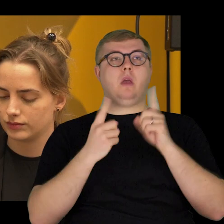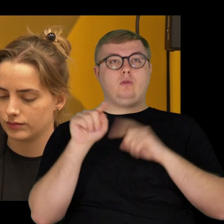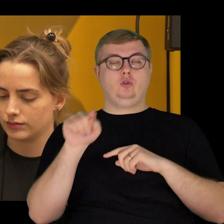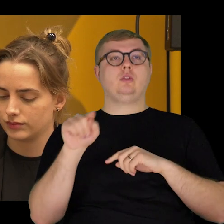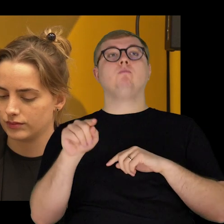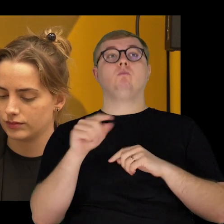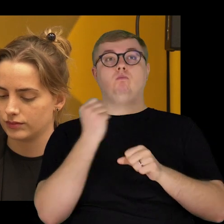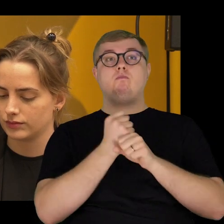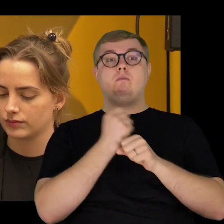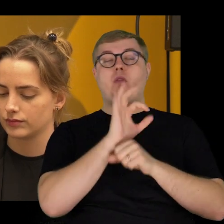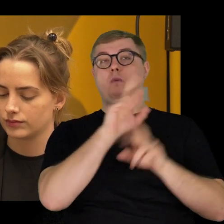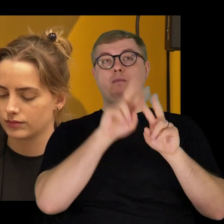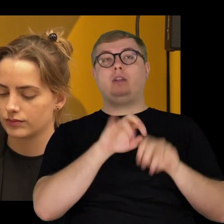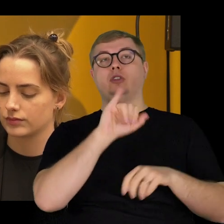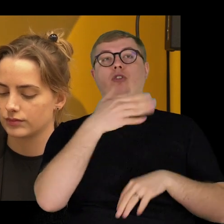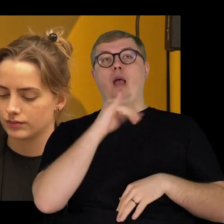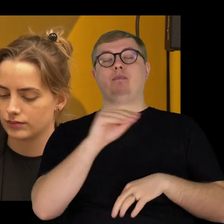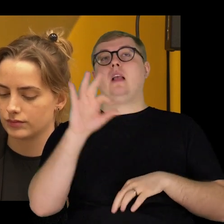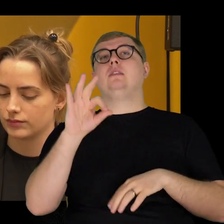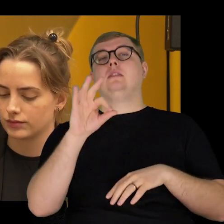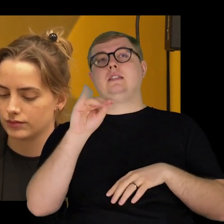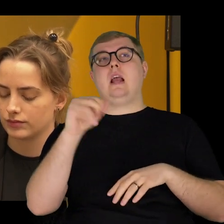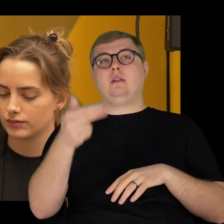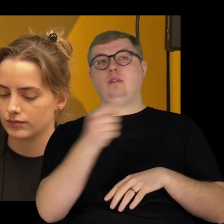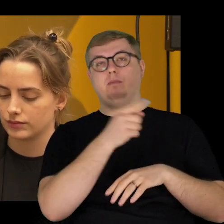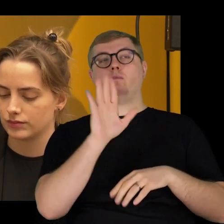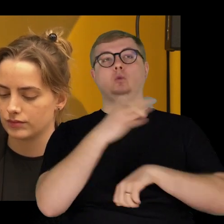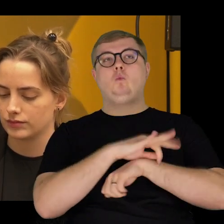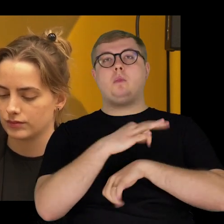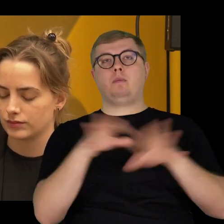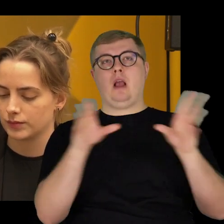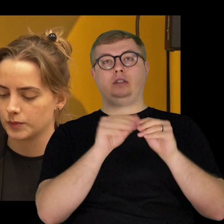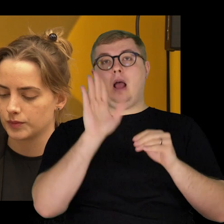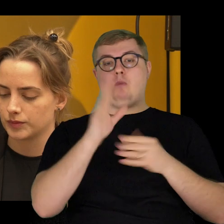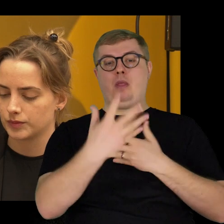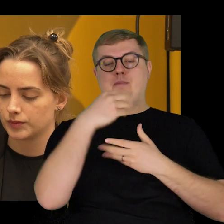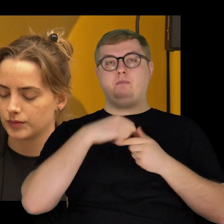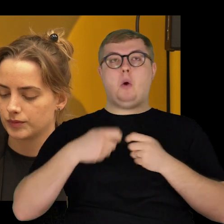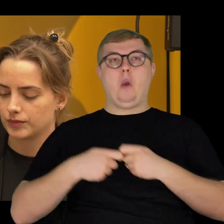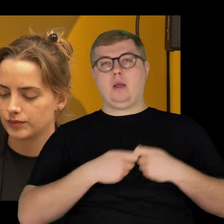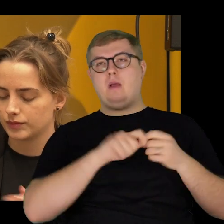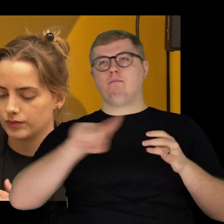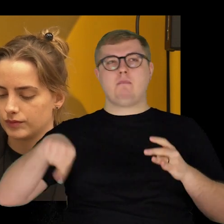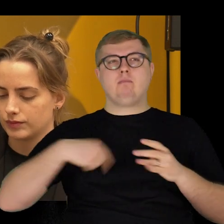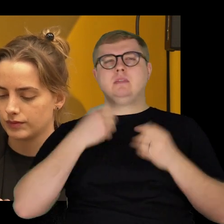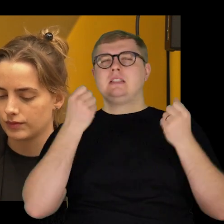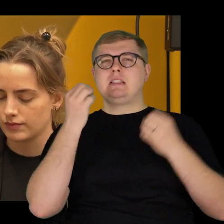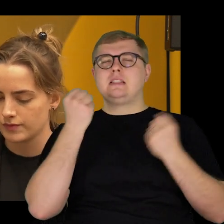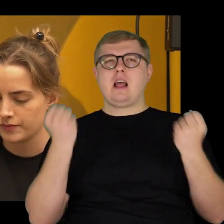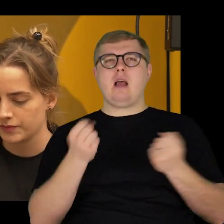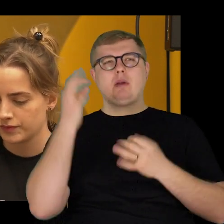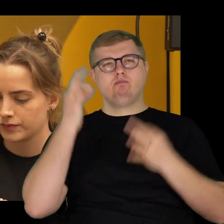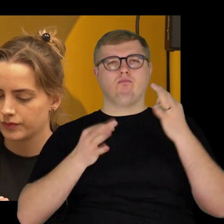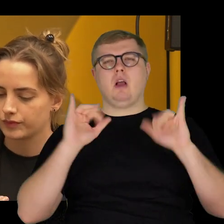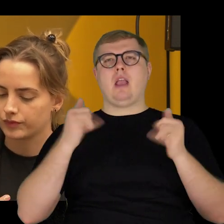and Séverine's research project together with students. And then in our hybrid mapping collective, we're trying to reflect on the mapping